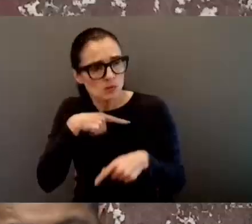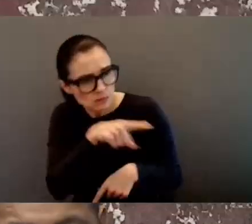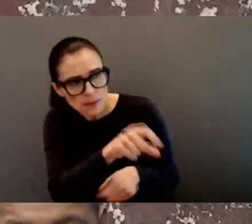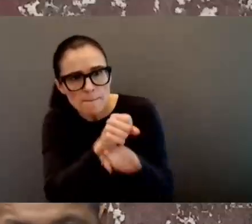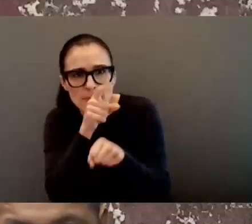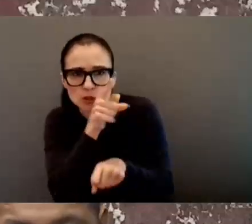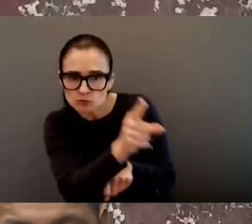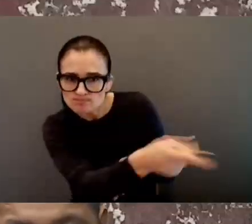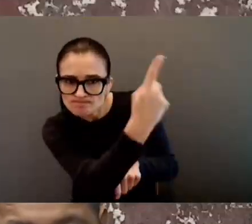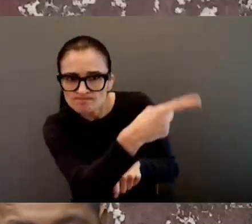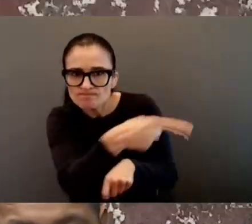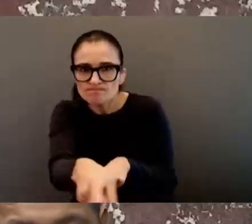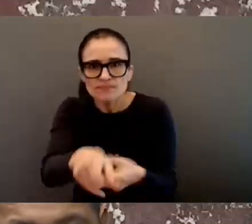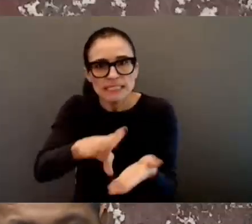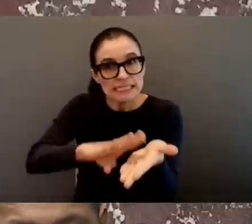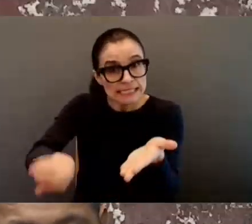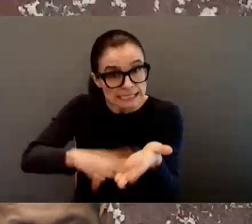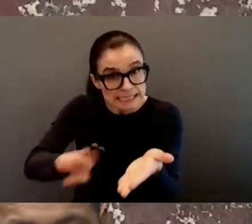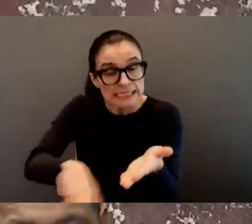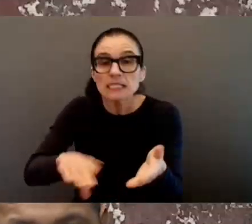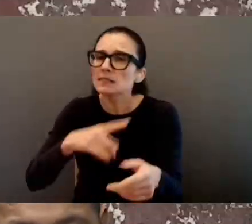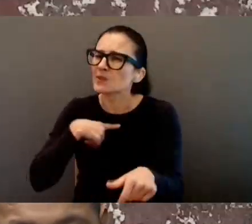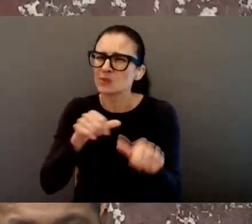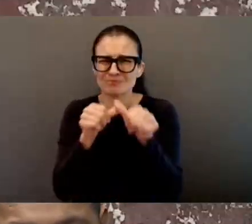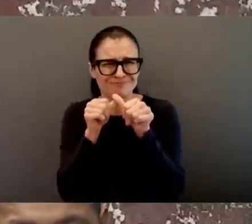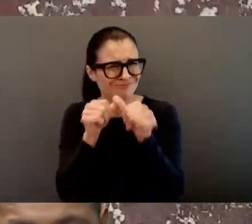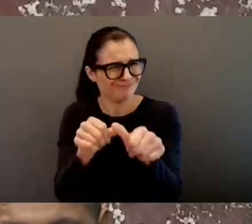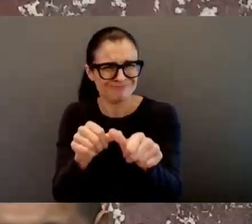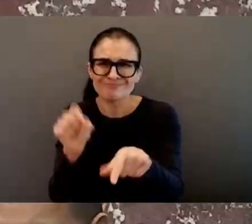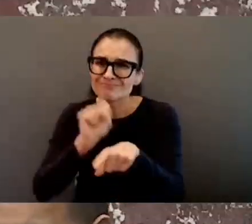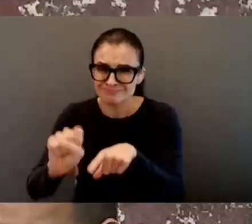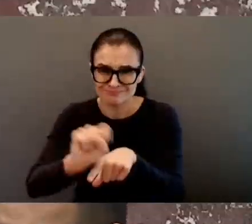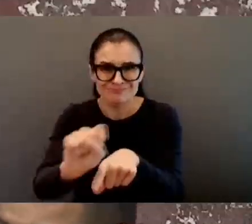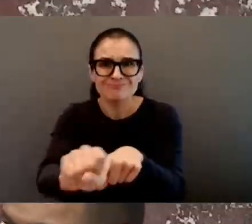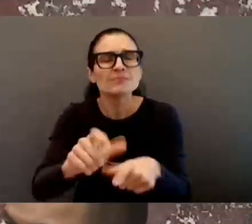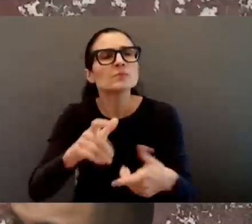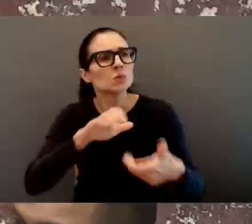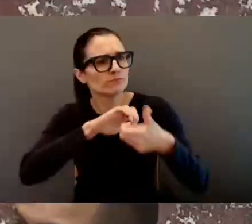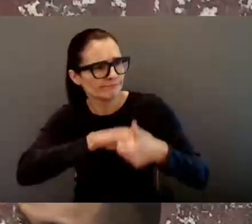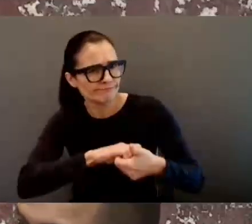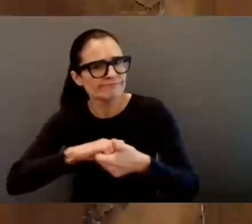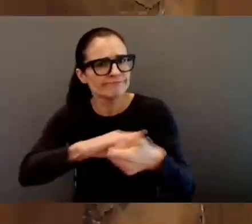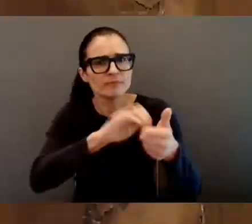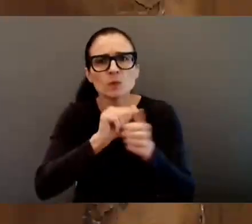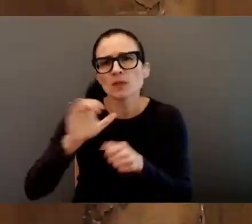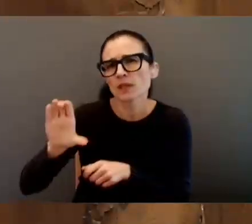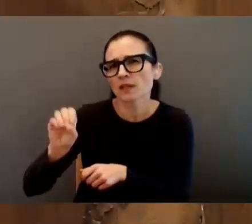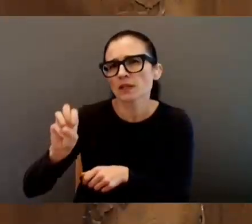Speaker, with the Cowichan tribes and with all of our community members.